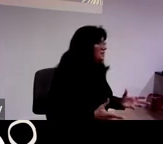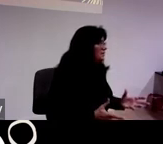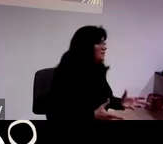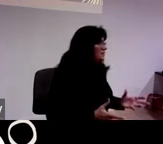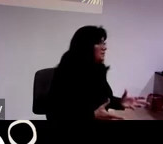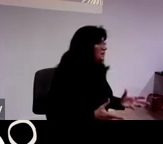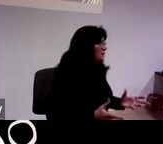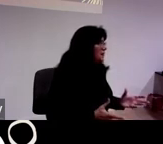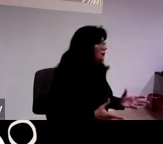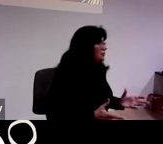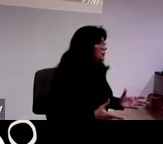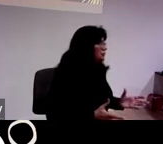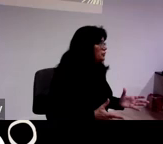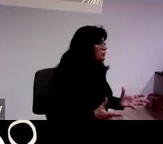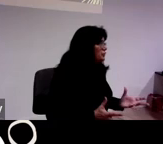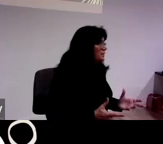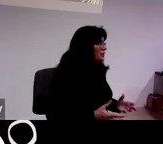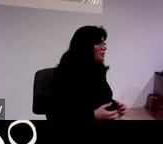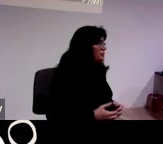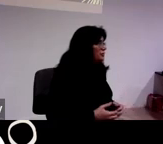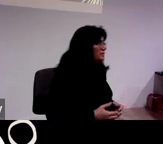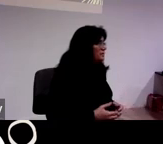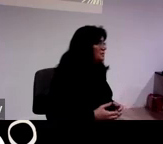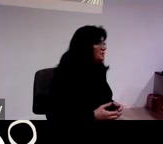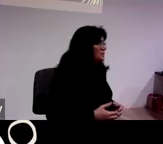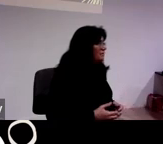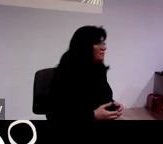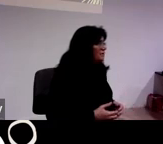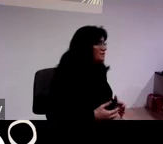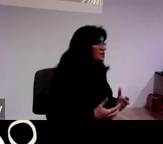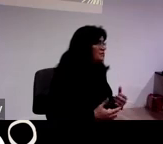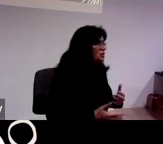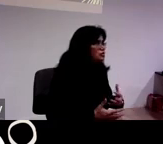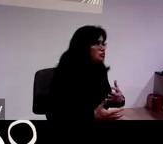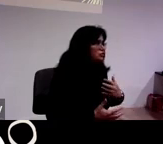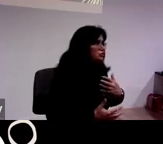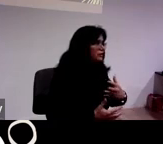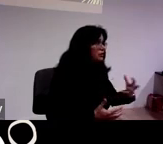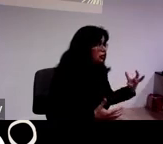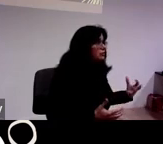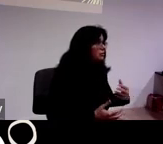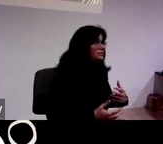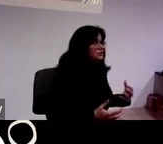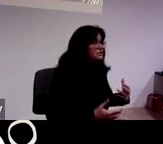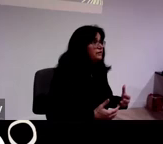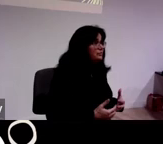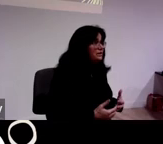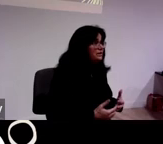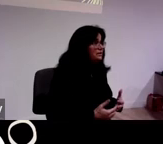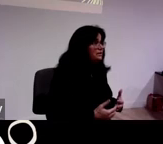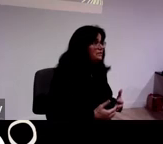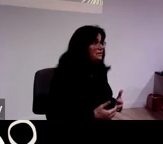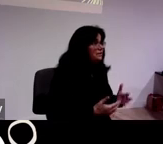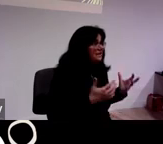depleting our resources to where they no longer exist. These are the concerns of our global Indigenous